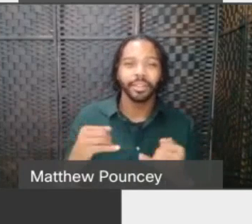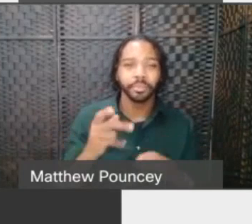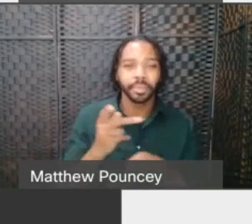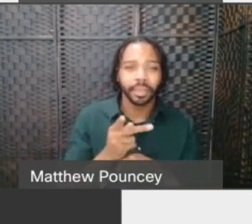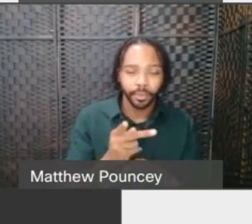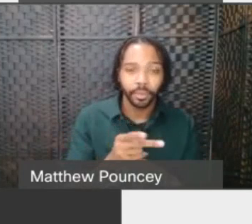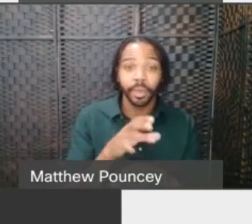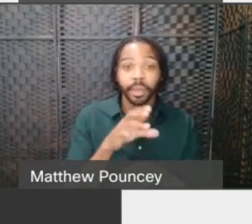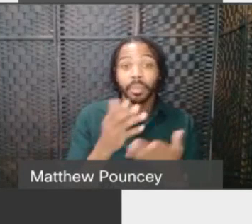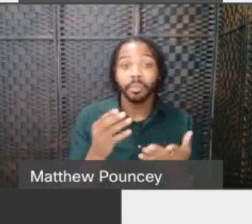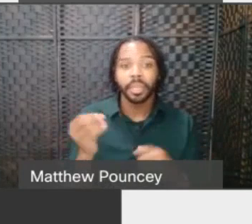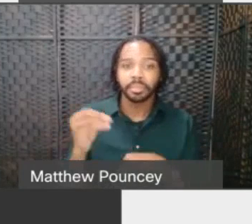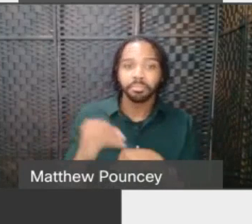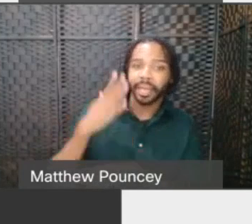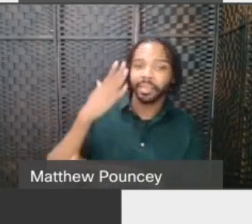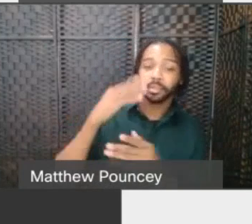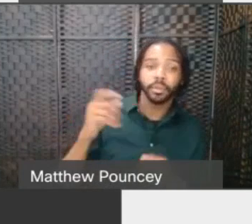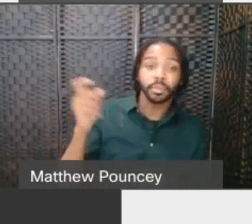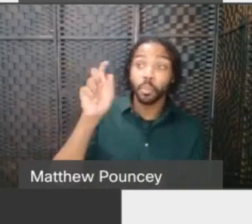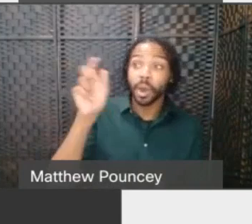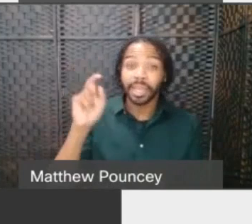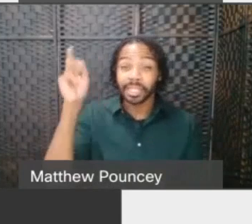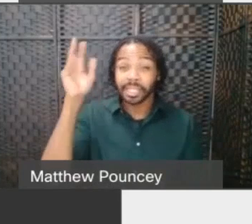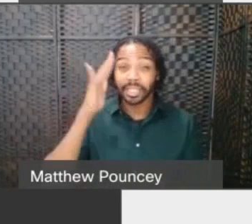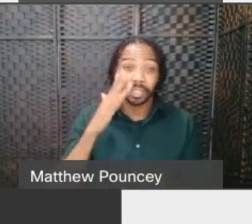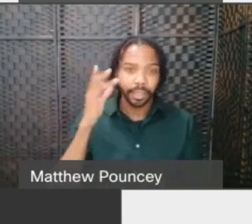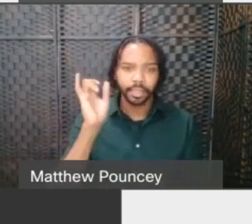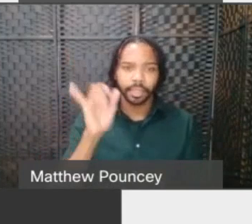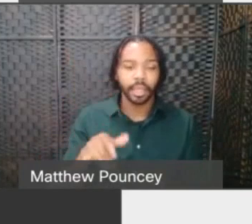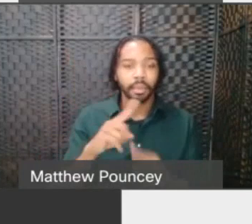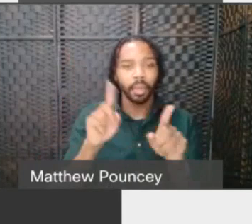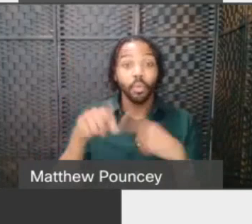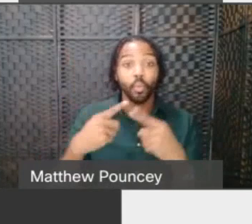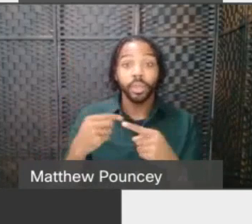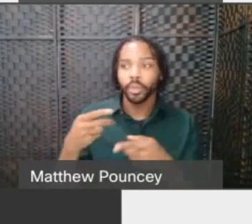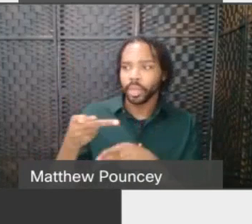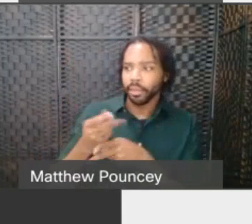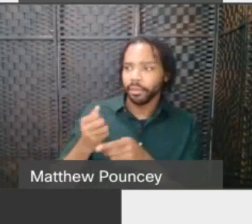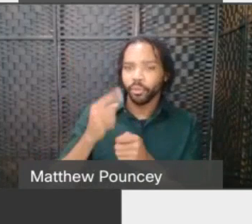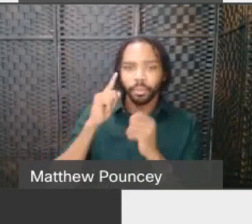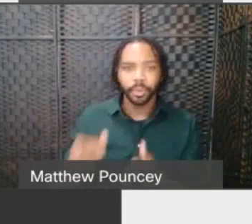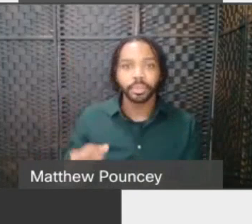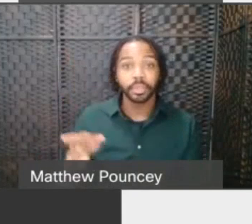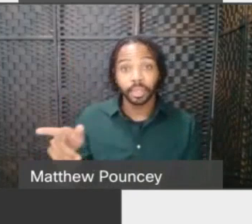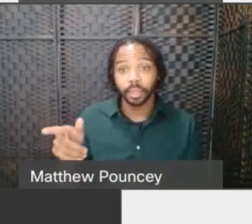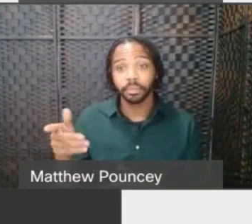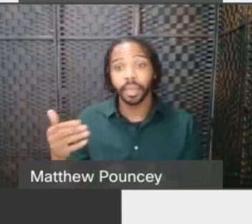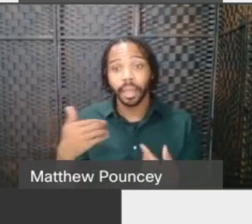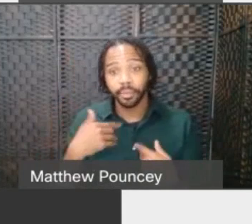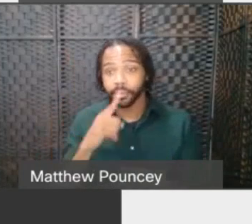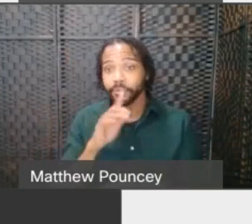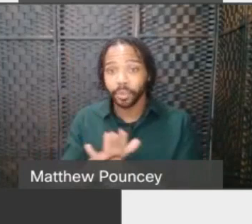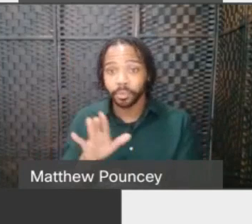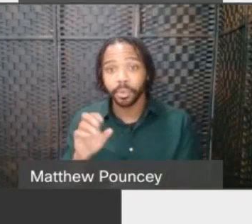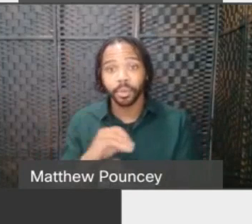be splashes and sprays and things like that, but also when caring for someone who has suspected COVID or confirmed COVID, is what